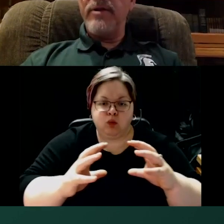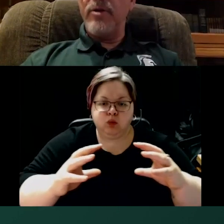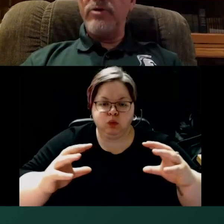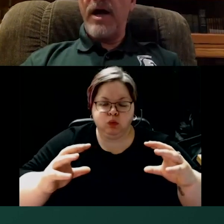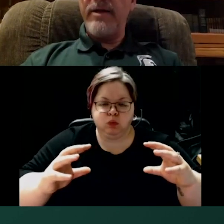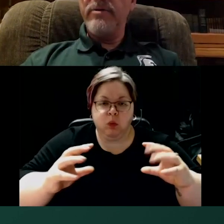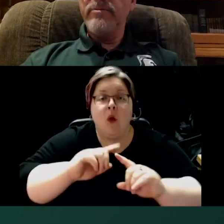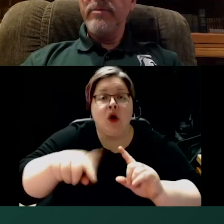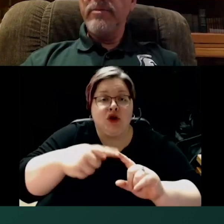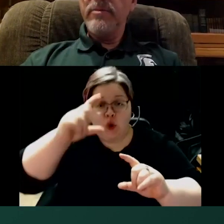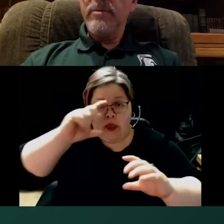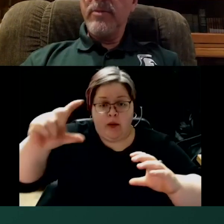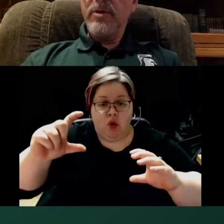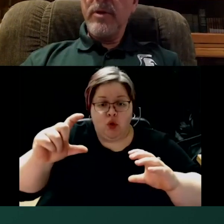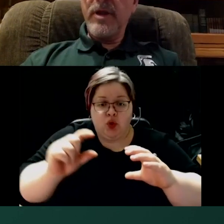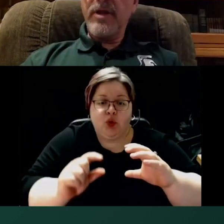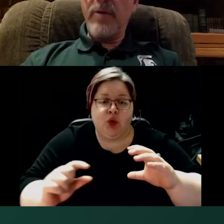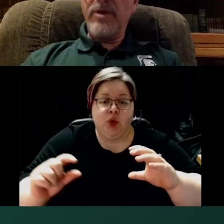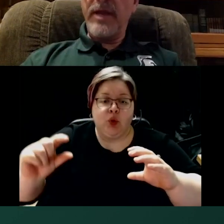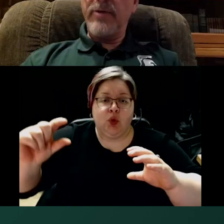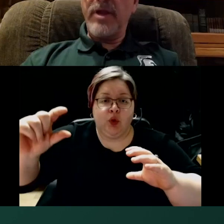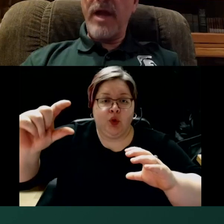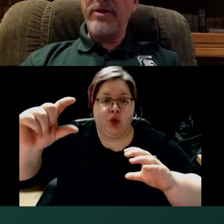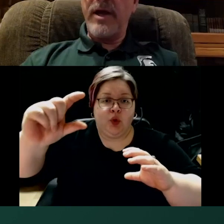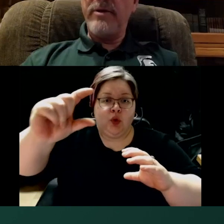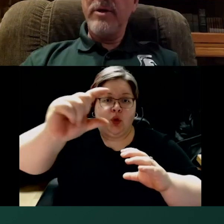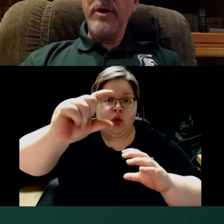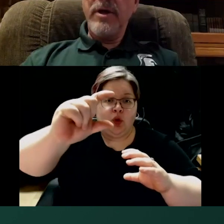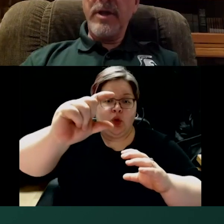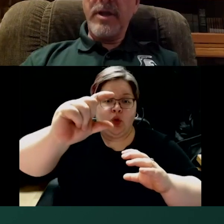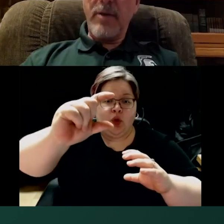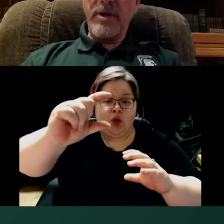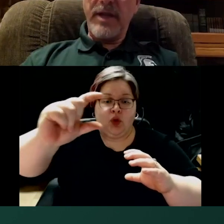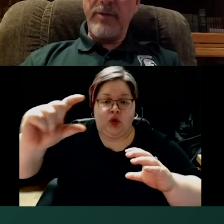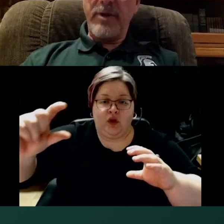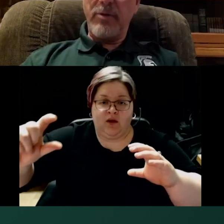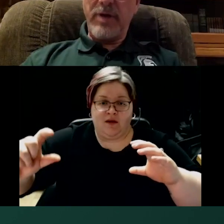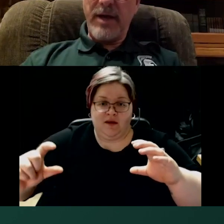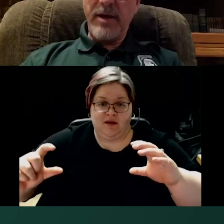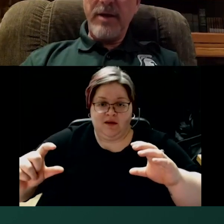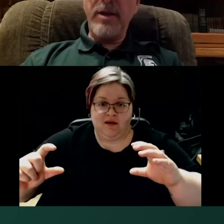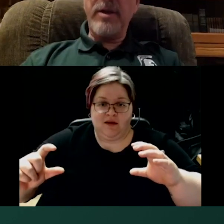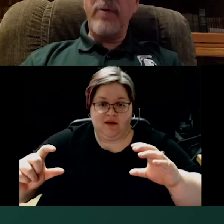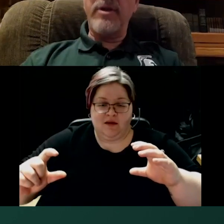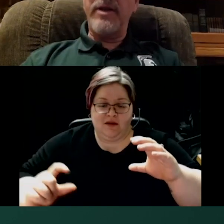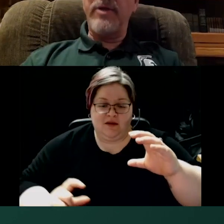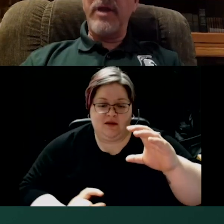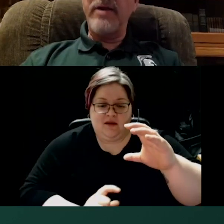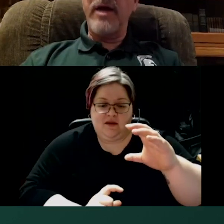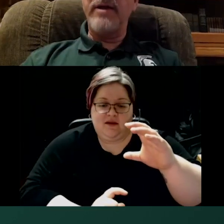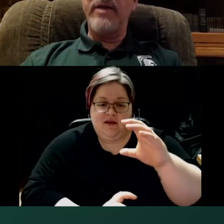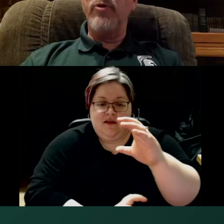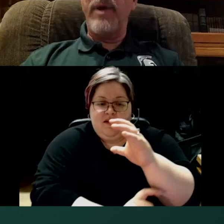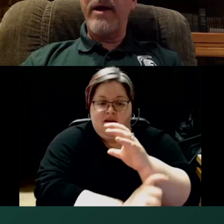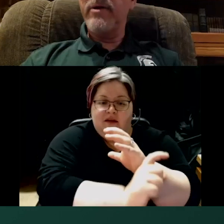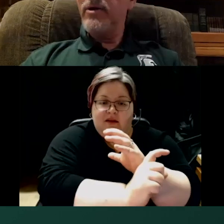it is low tide. 6 hours later, it's high tide. 6 hours later, it's low tide. 6 hours later, it's high